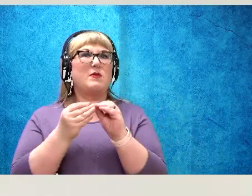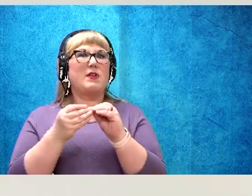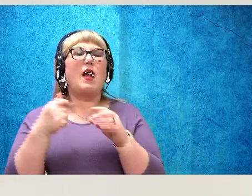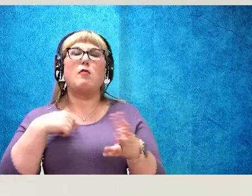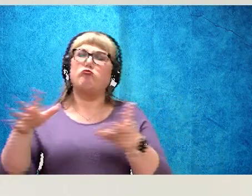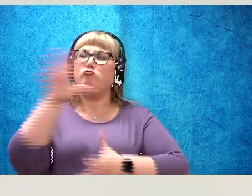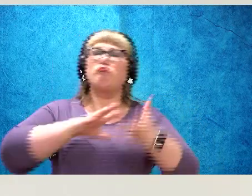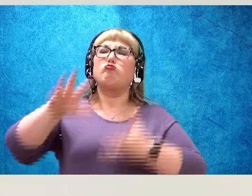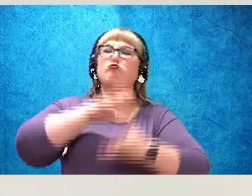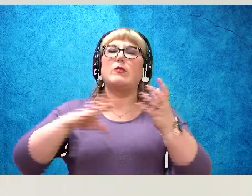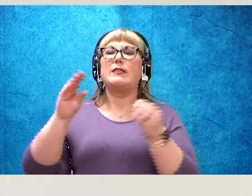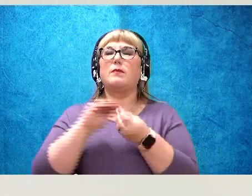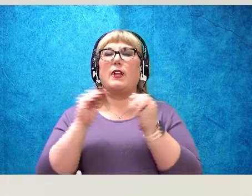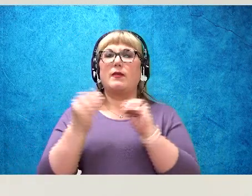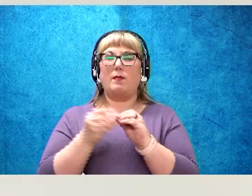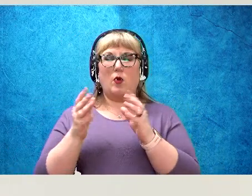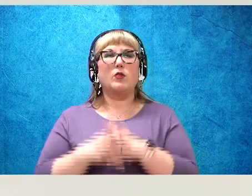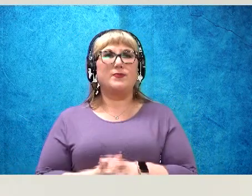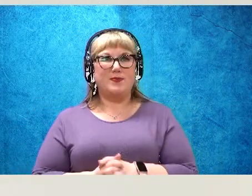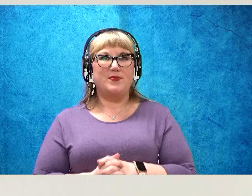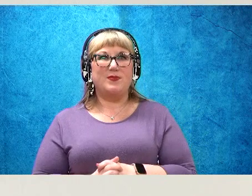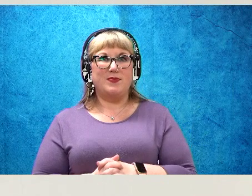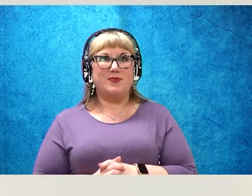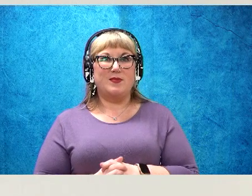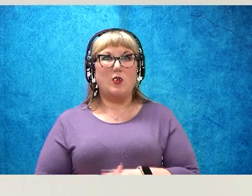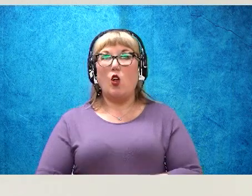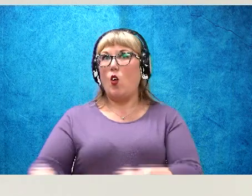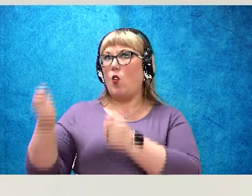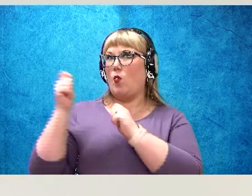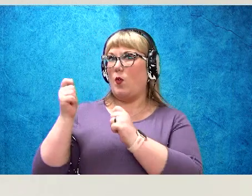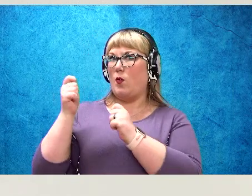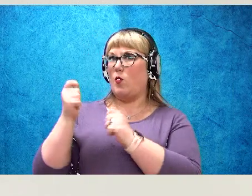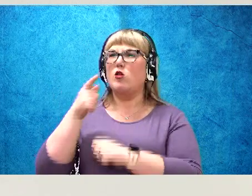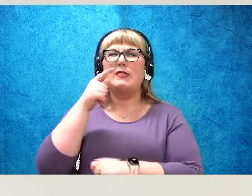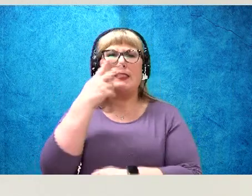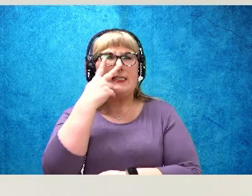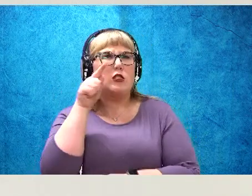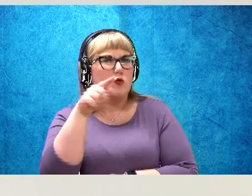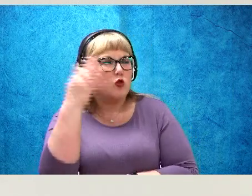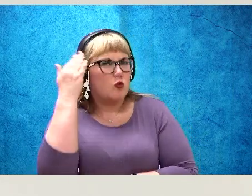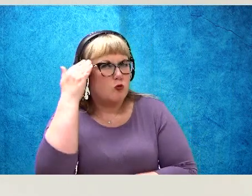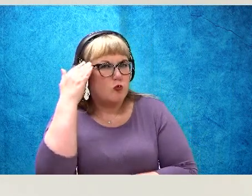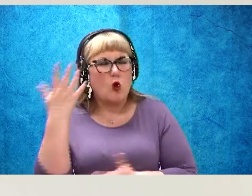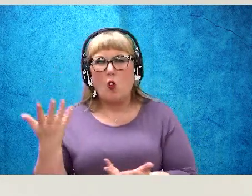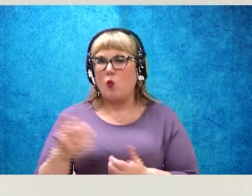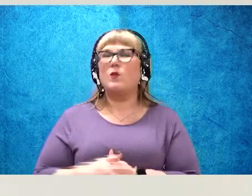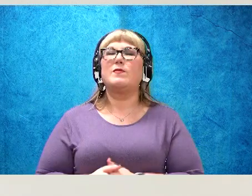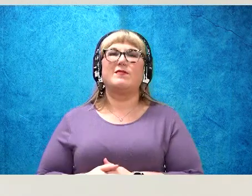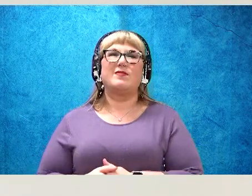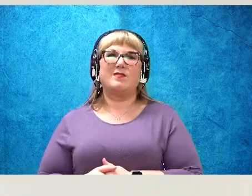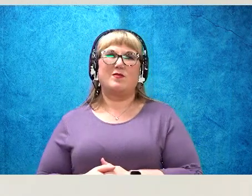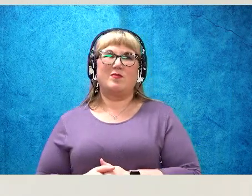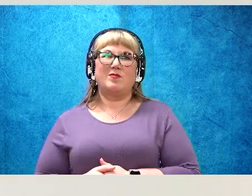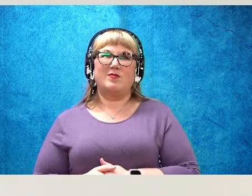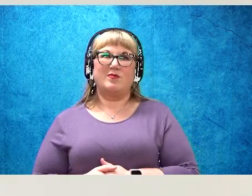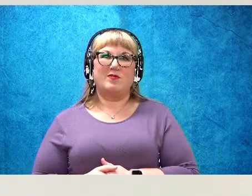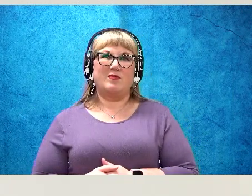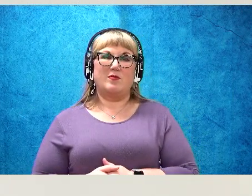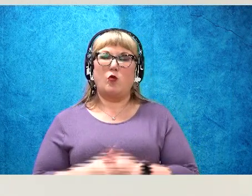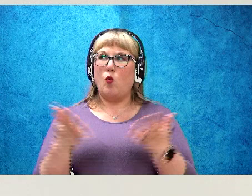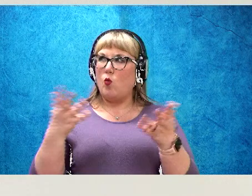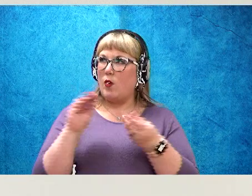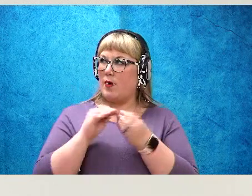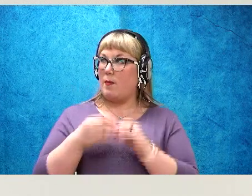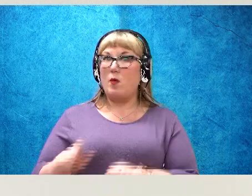mix my numbers up and hold up the cards and see if you can tell me what number